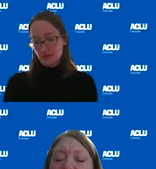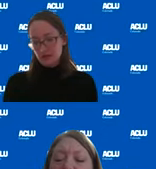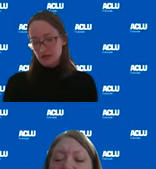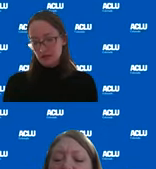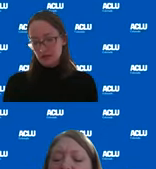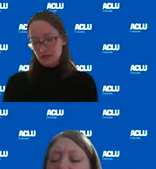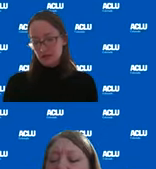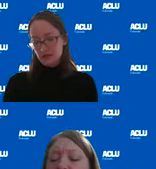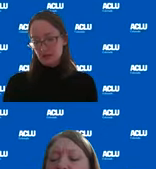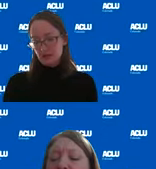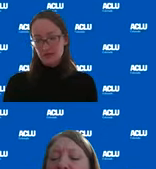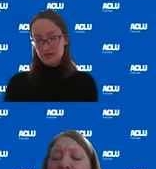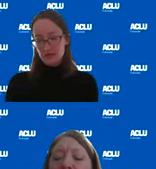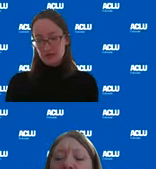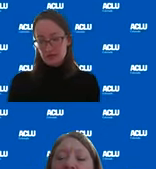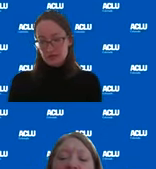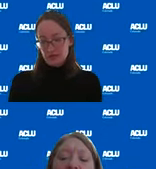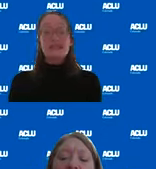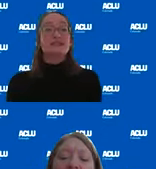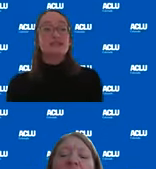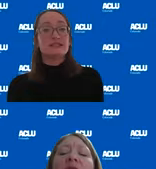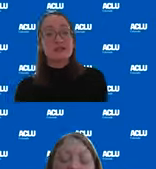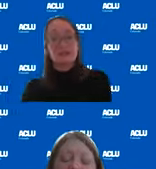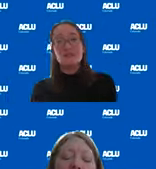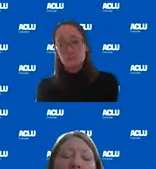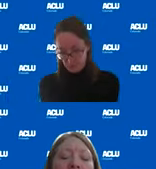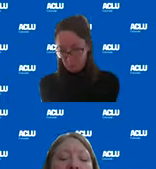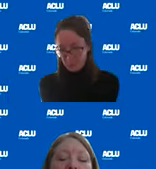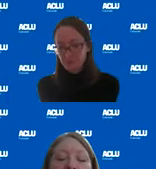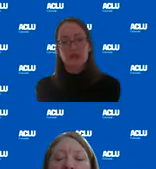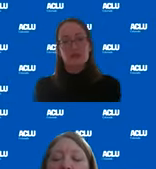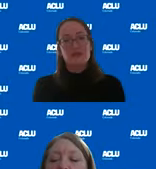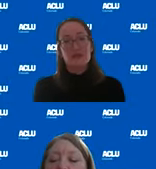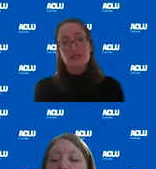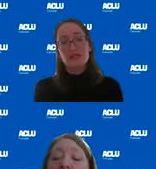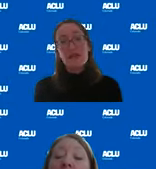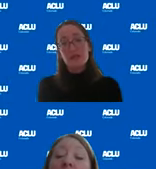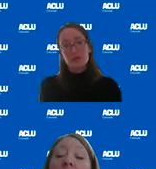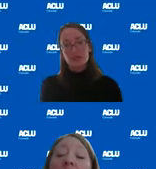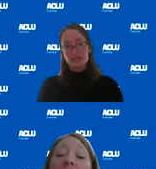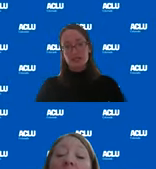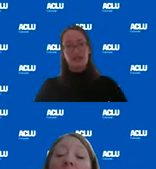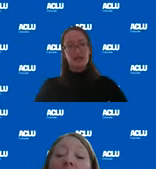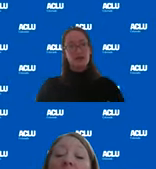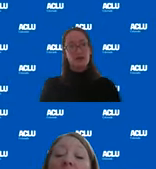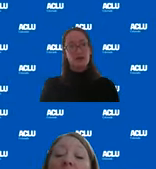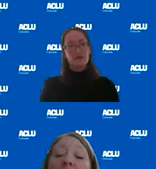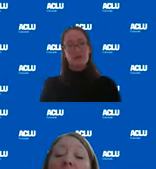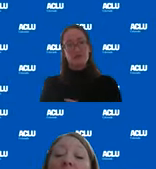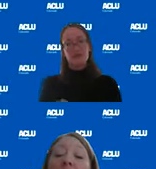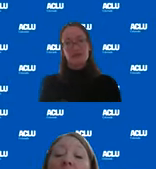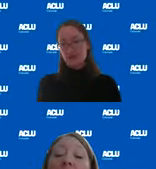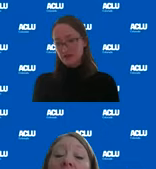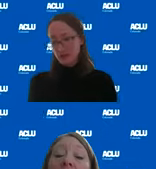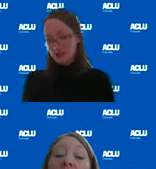a action you said that ACLU is doing in this. Okay. There's an online petition to sign, and I highly